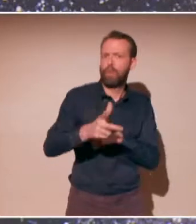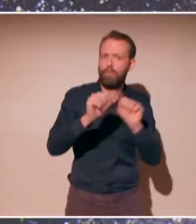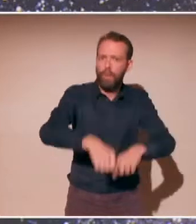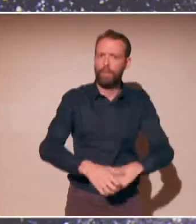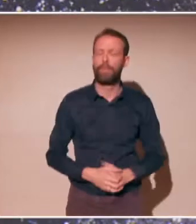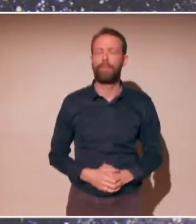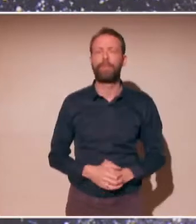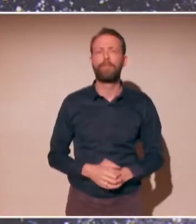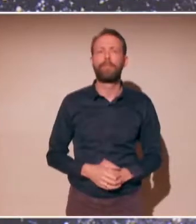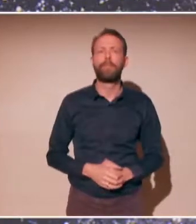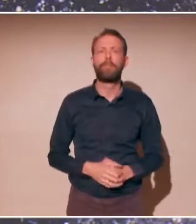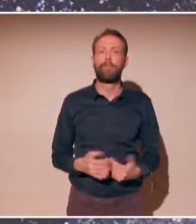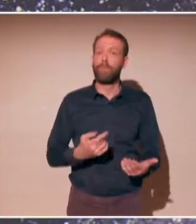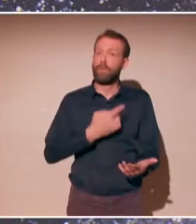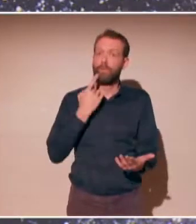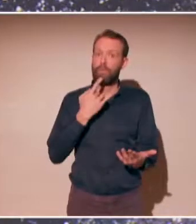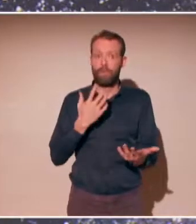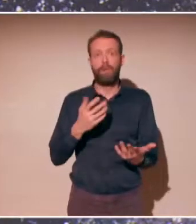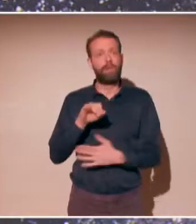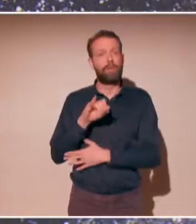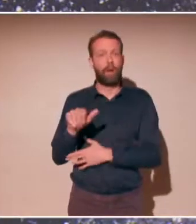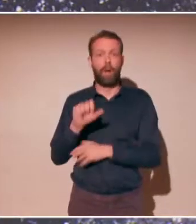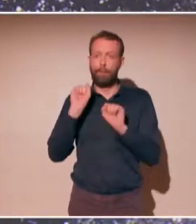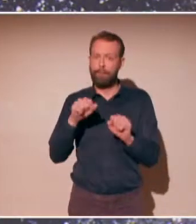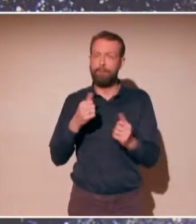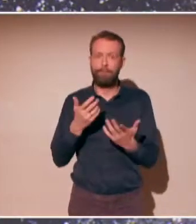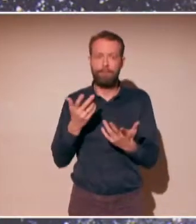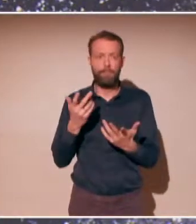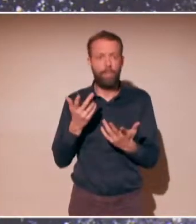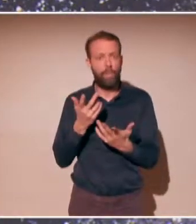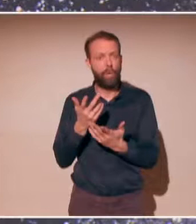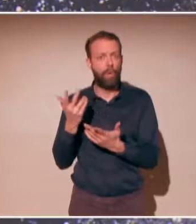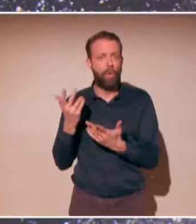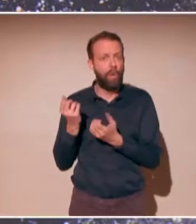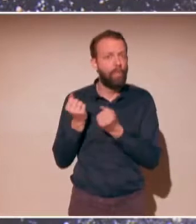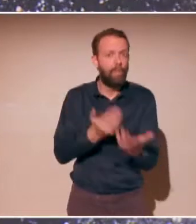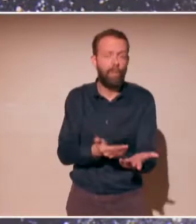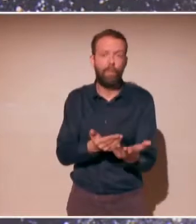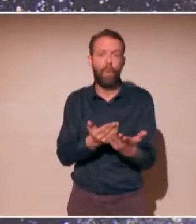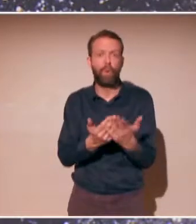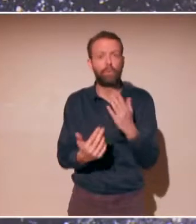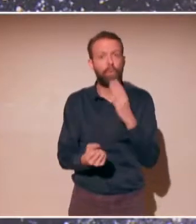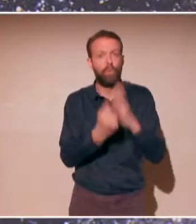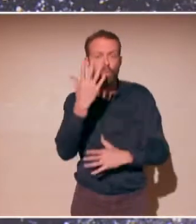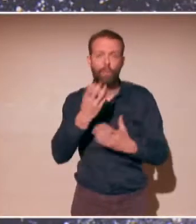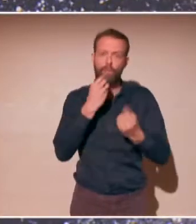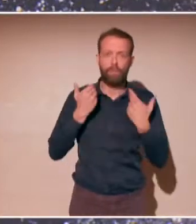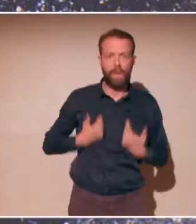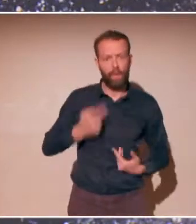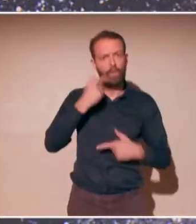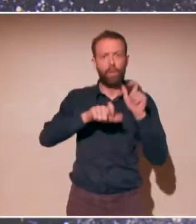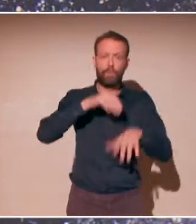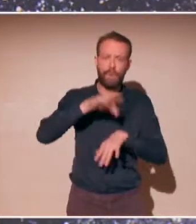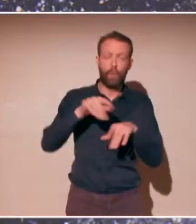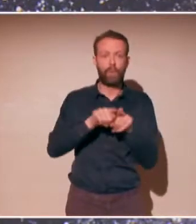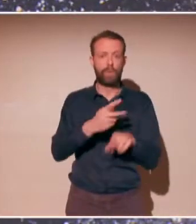more preventative. And therefore, it would be possible for us to give extreme